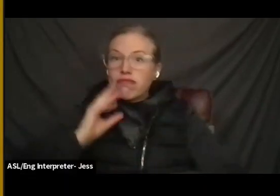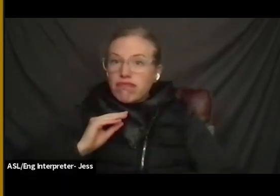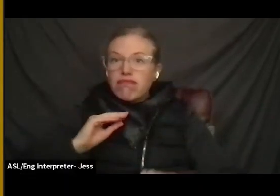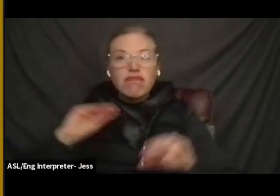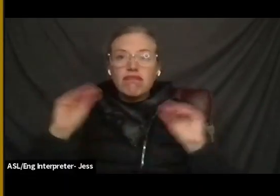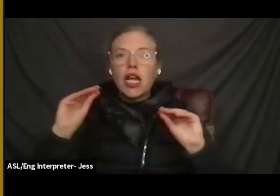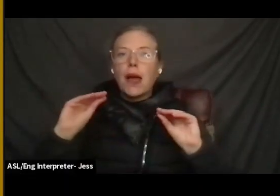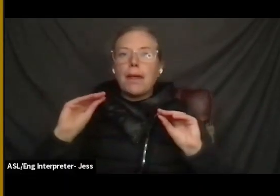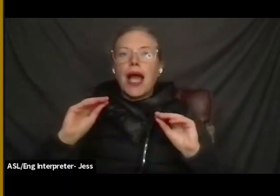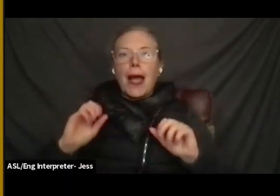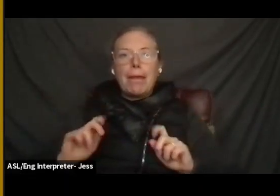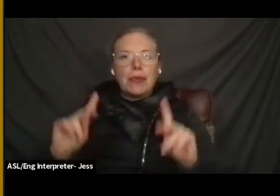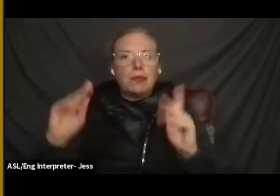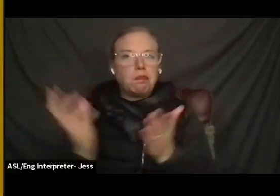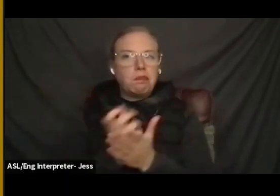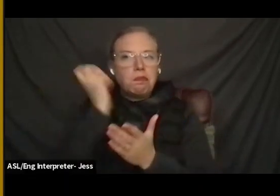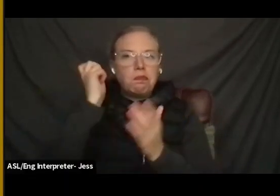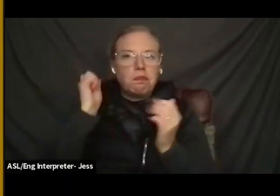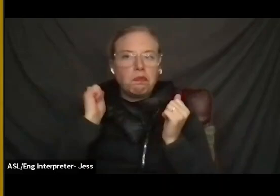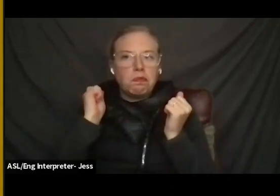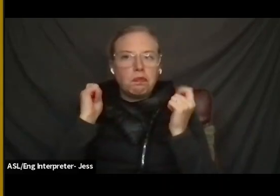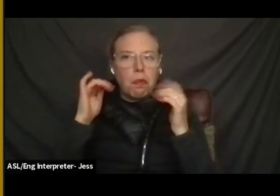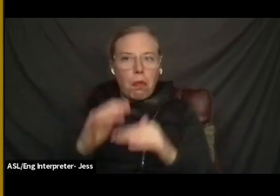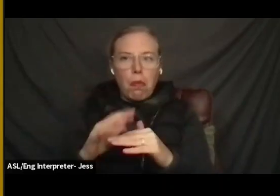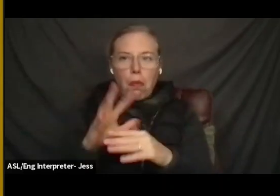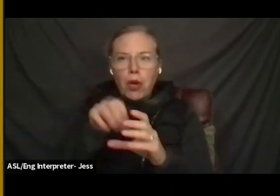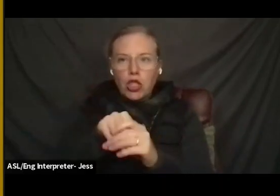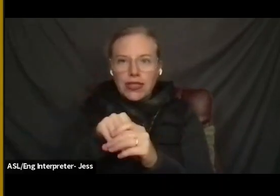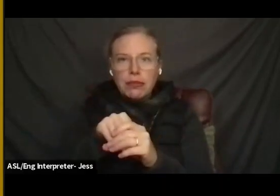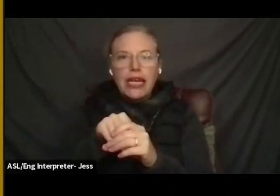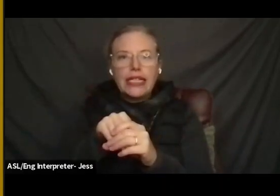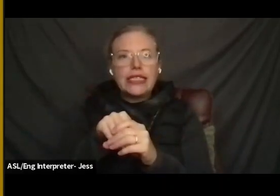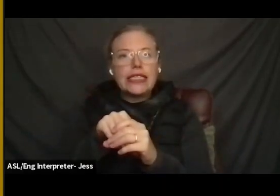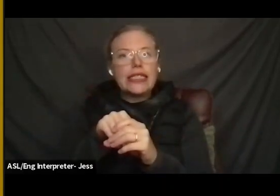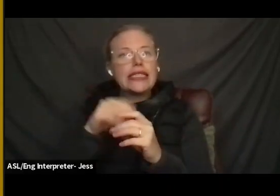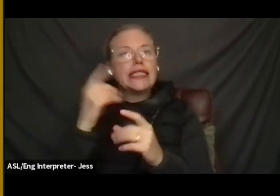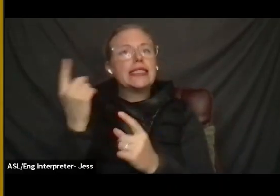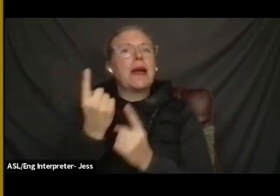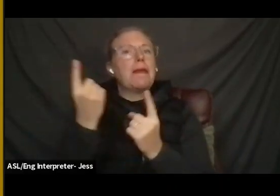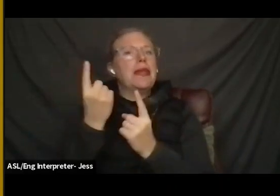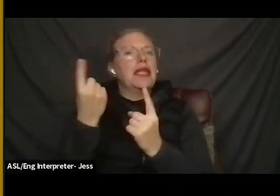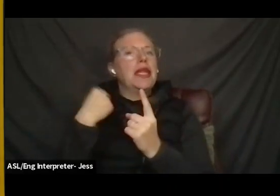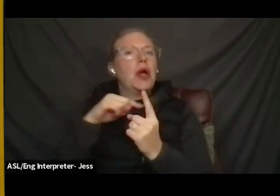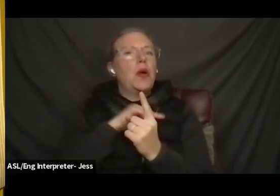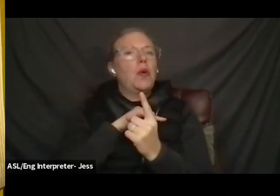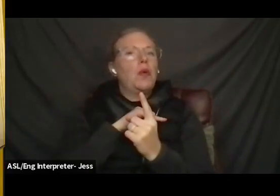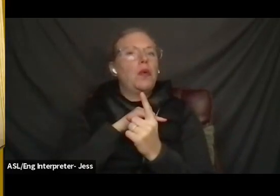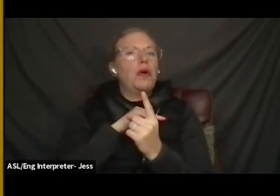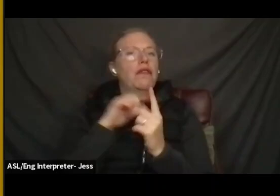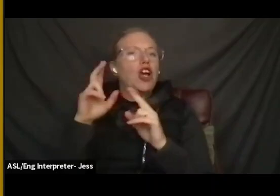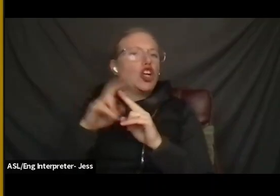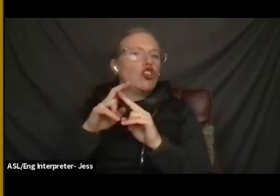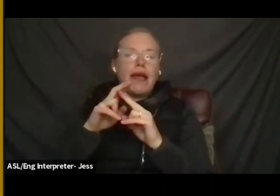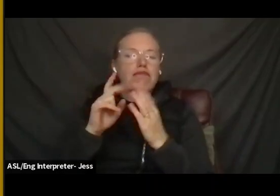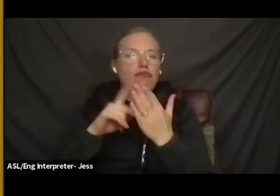them an awesome opportunity to be able to participate, in something that one of our great programs.